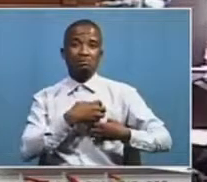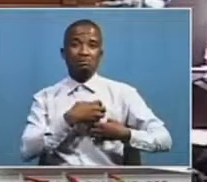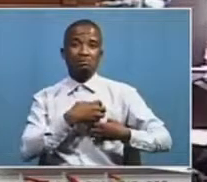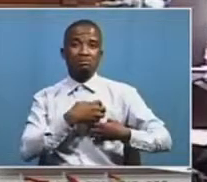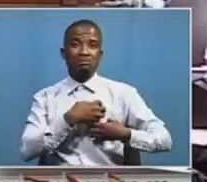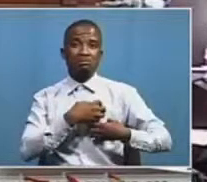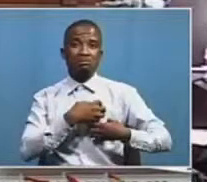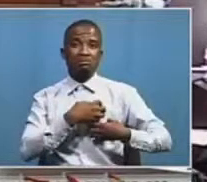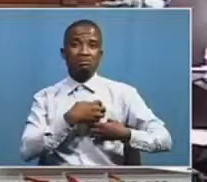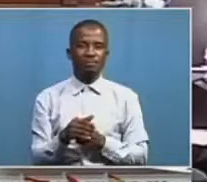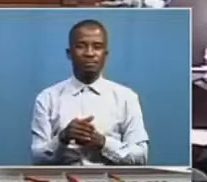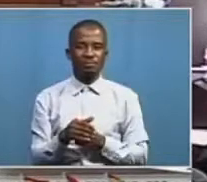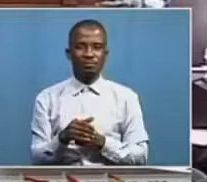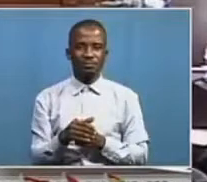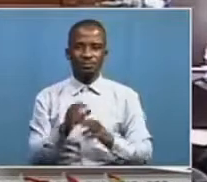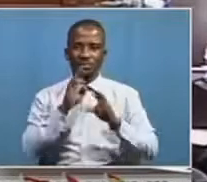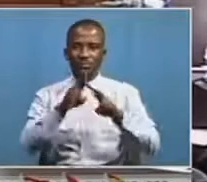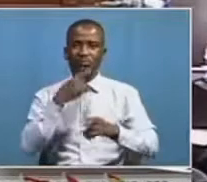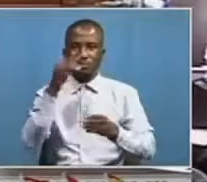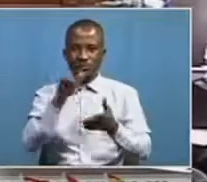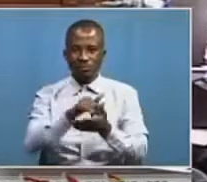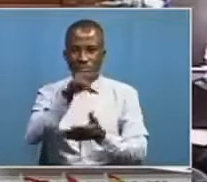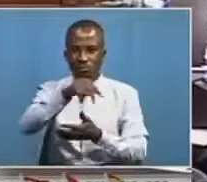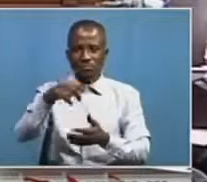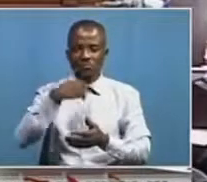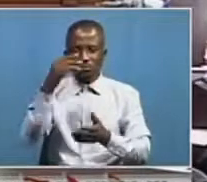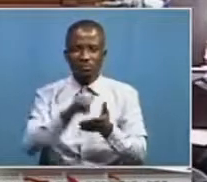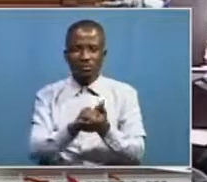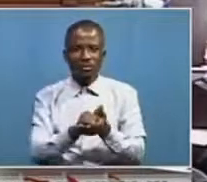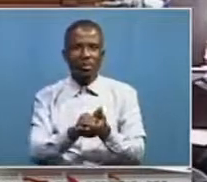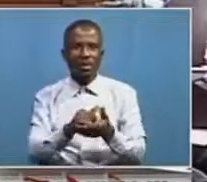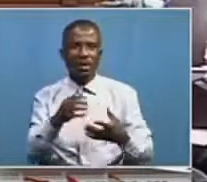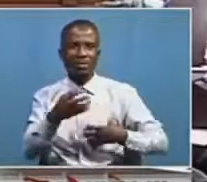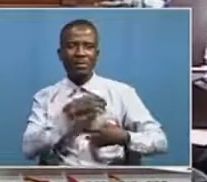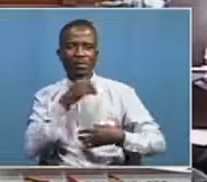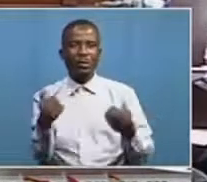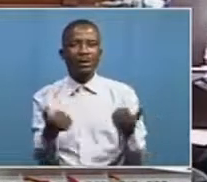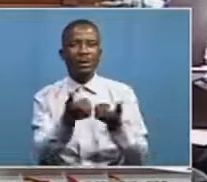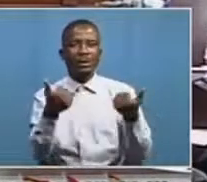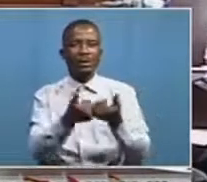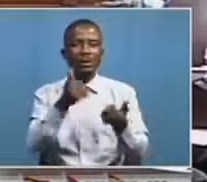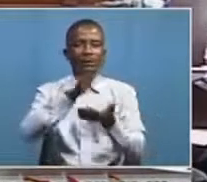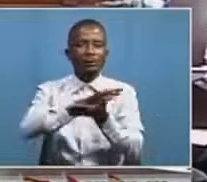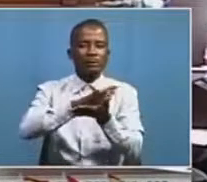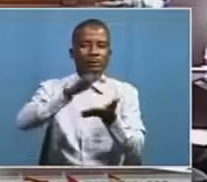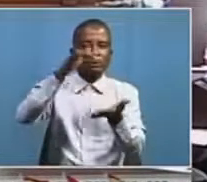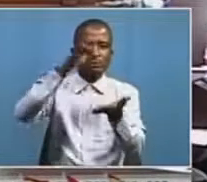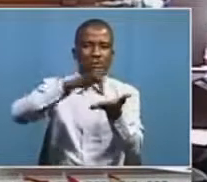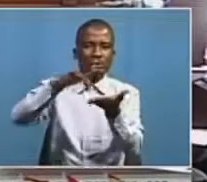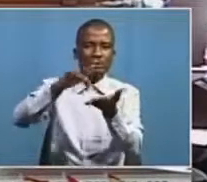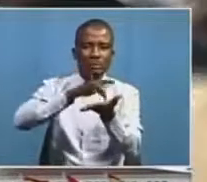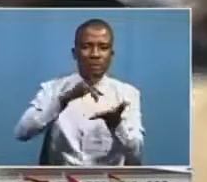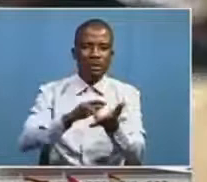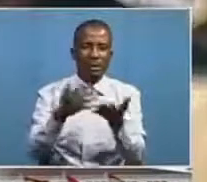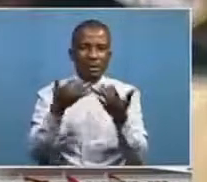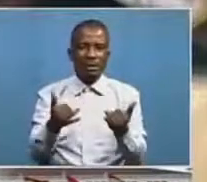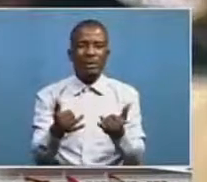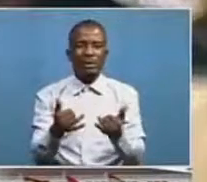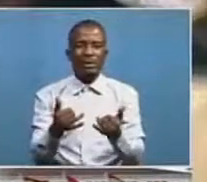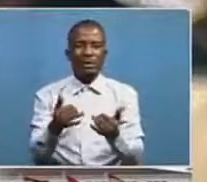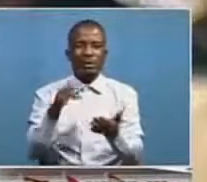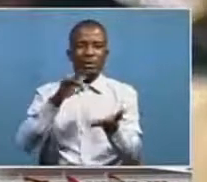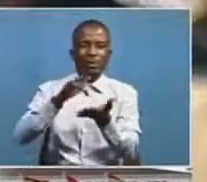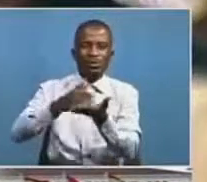According to the respondent, the petition does not challenge the voting process and the counting of ballots, neither does the petition challenge the collation of